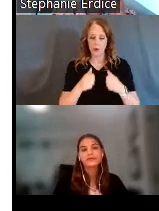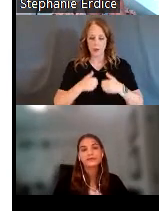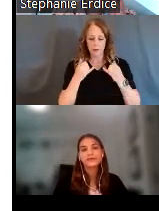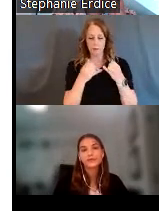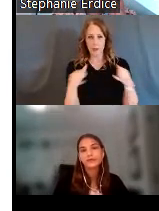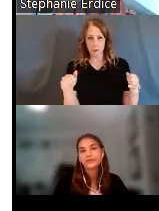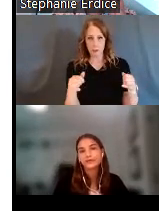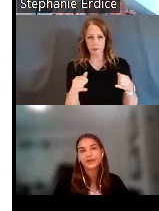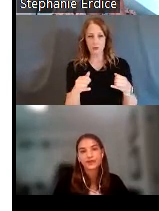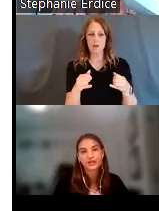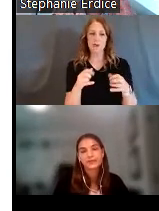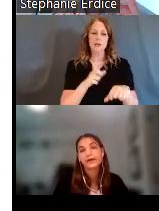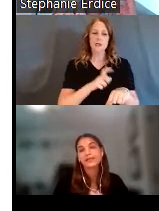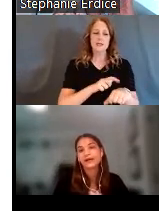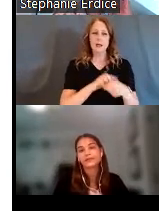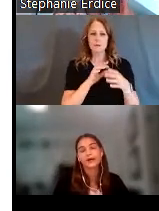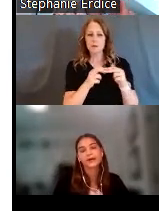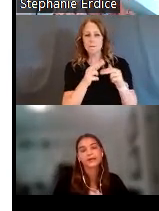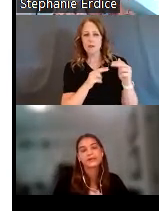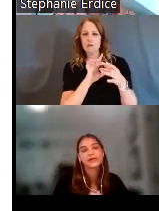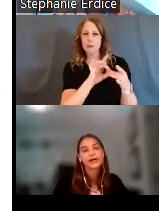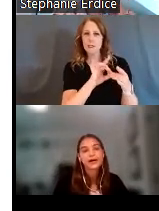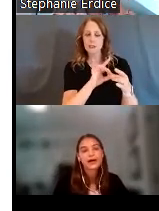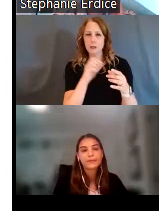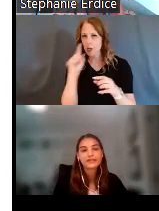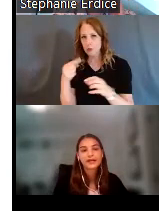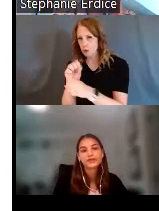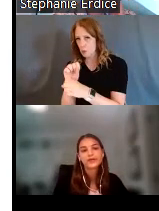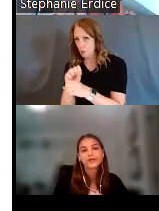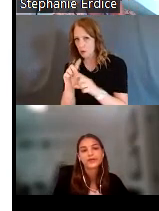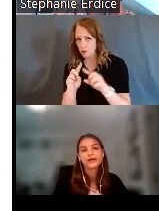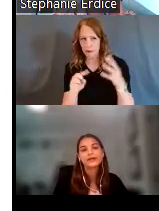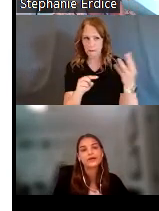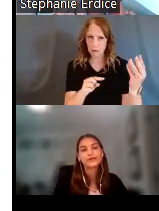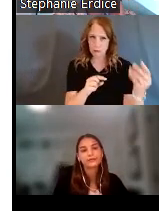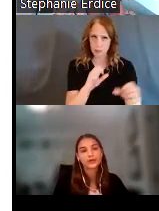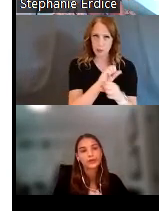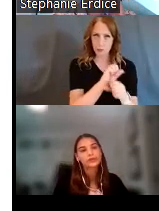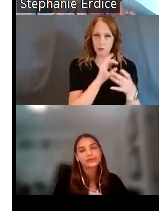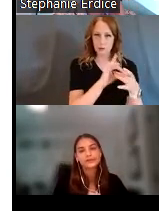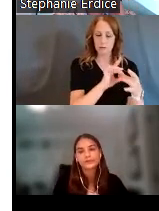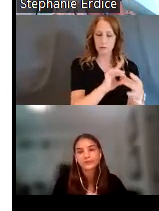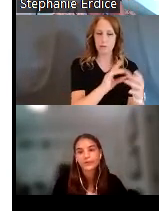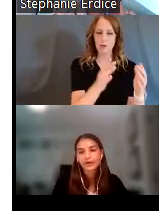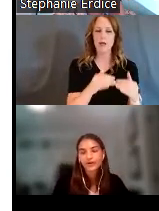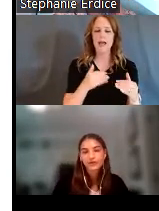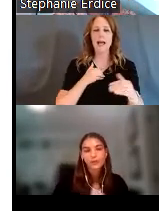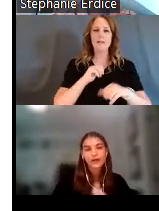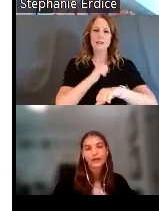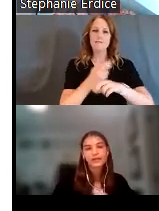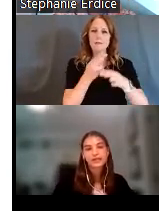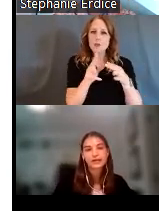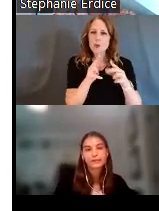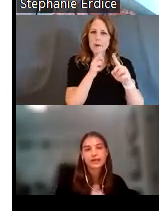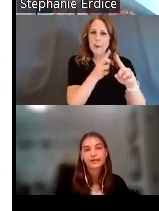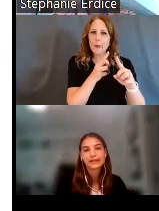taking time to build those relationships outside of the workplace. And setting short-term and long-term goals. So